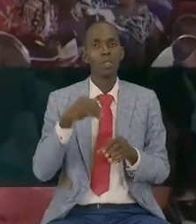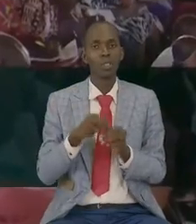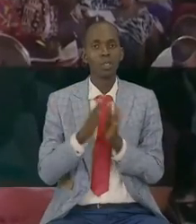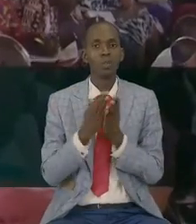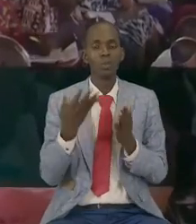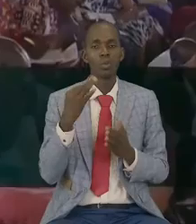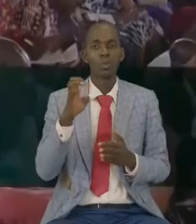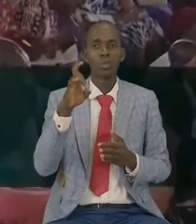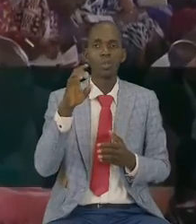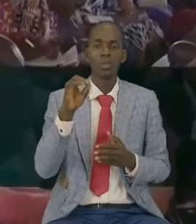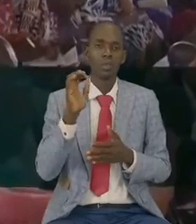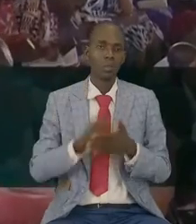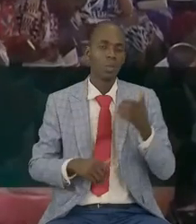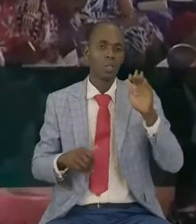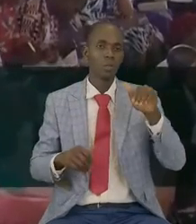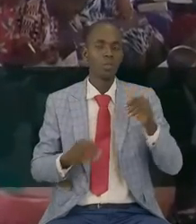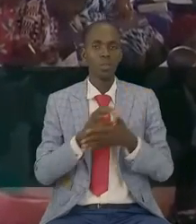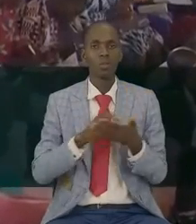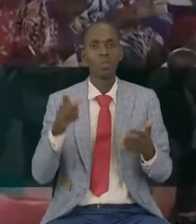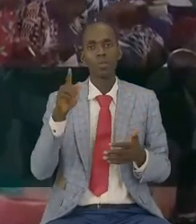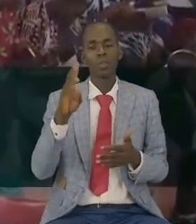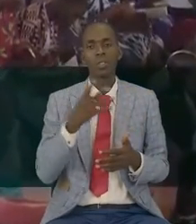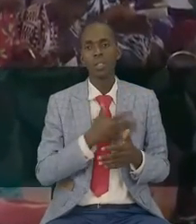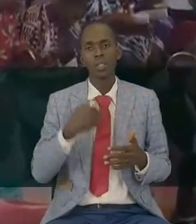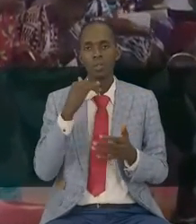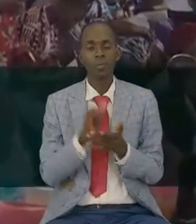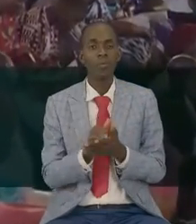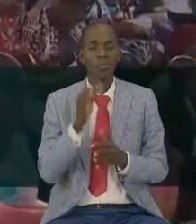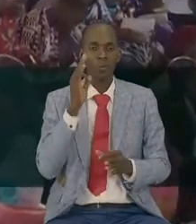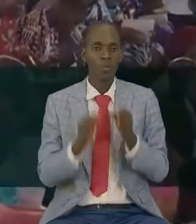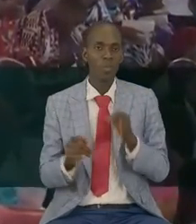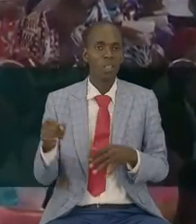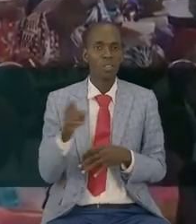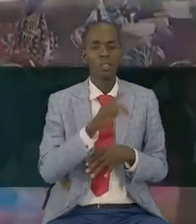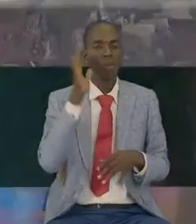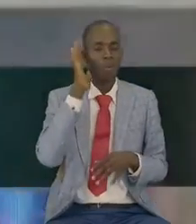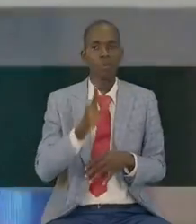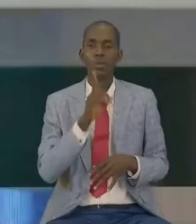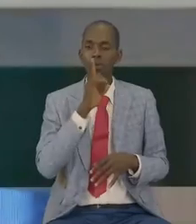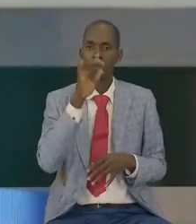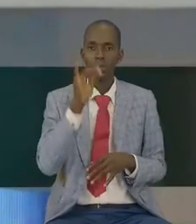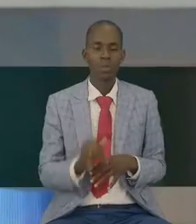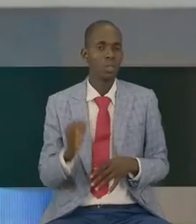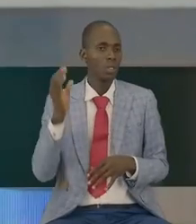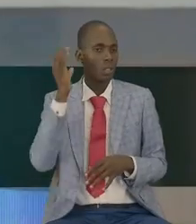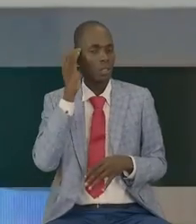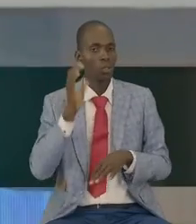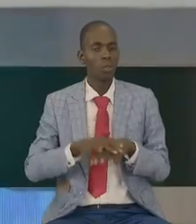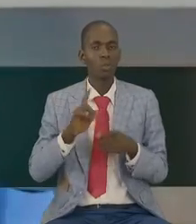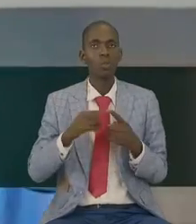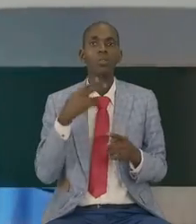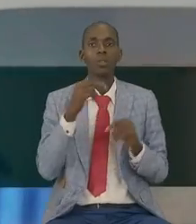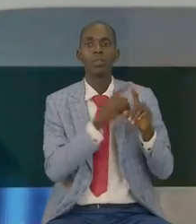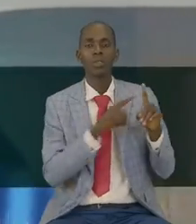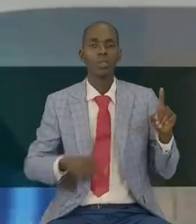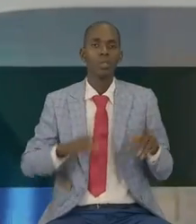15, verse 26, and said, if thou wilt diligently hearken to the voice of the Lord thy God,